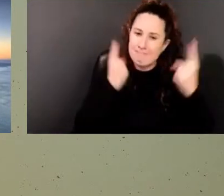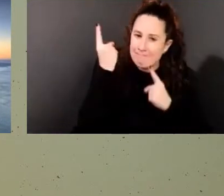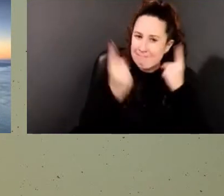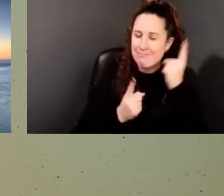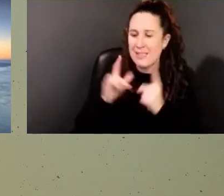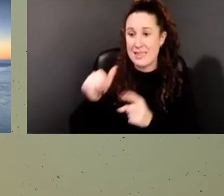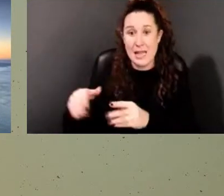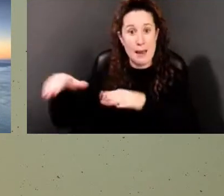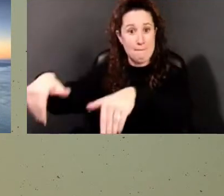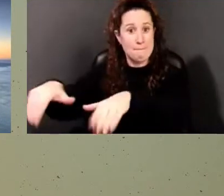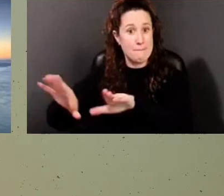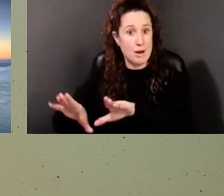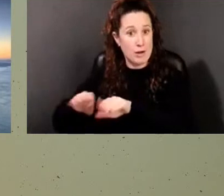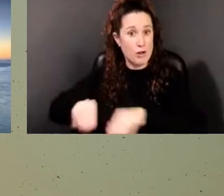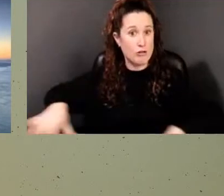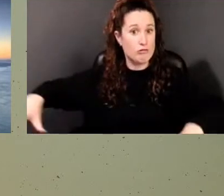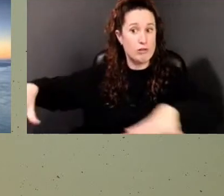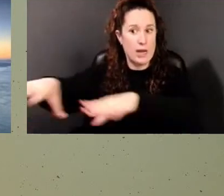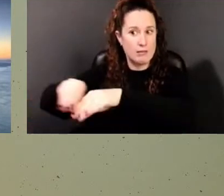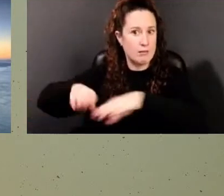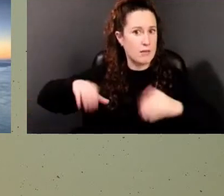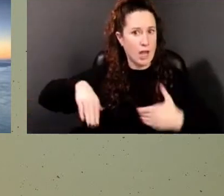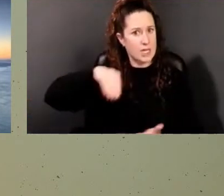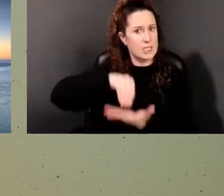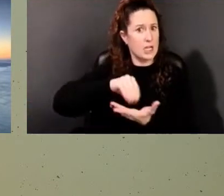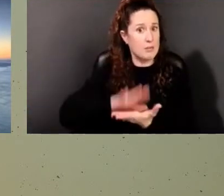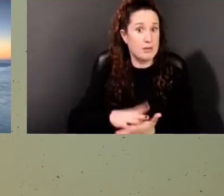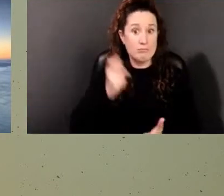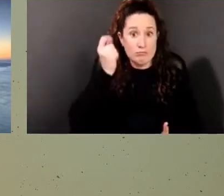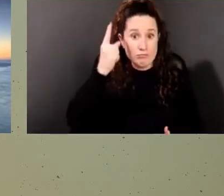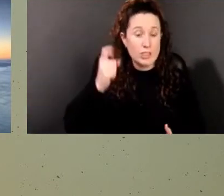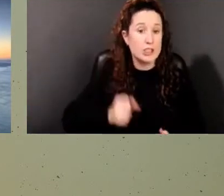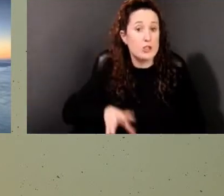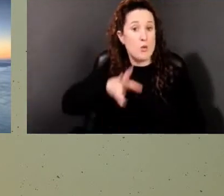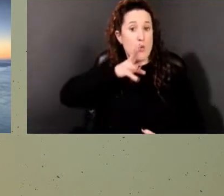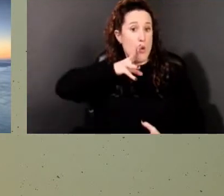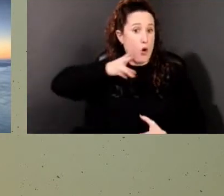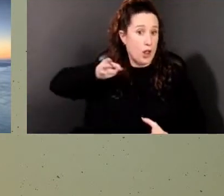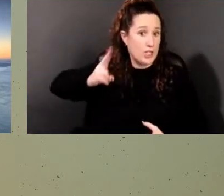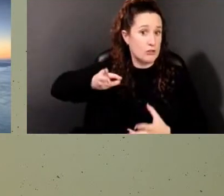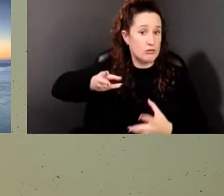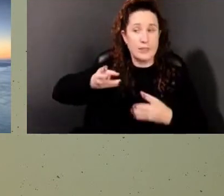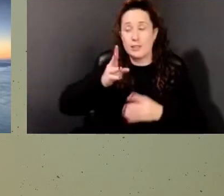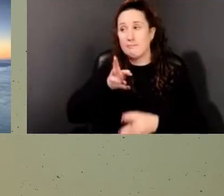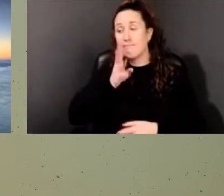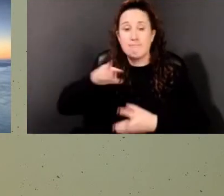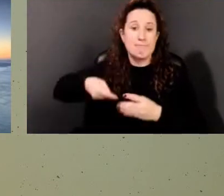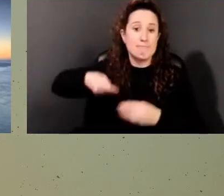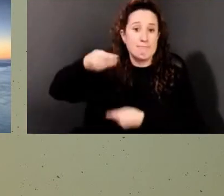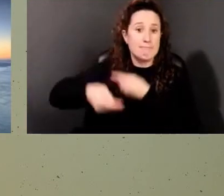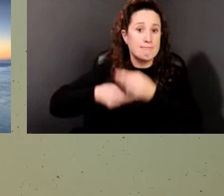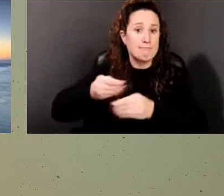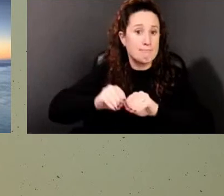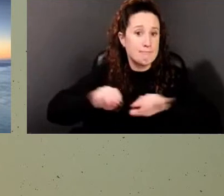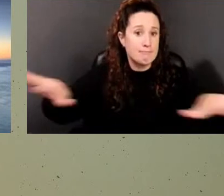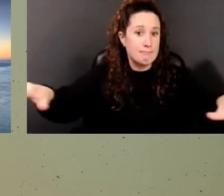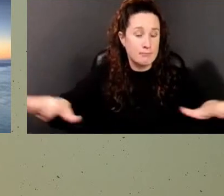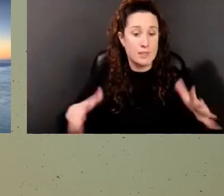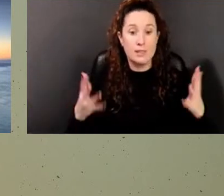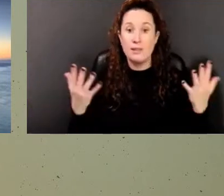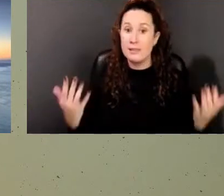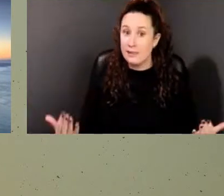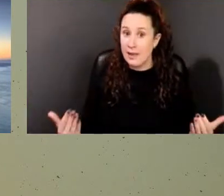not documented anywhere, it was just oral history, is that when you have researched funerals during this